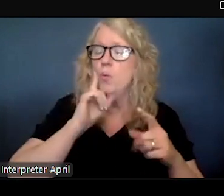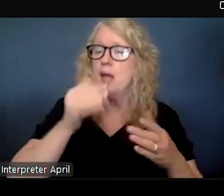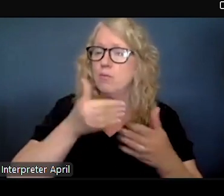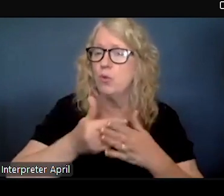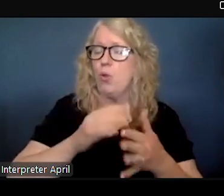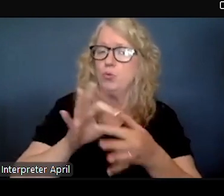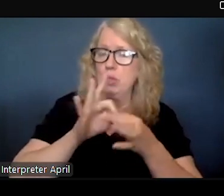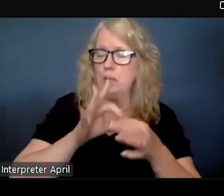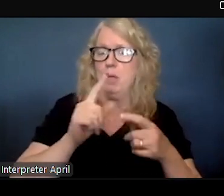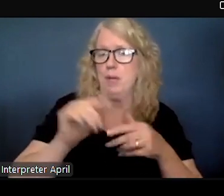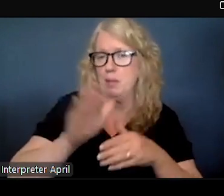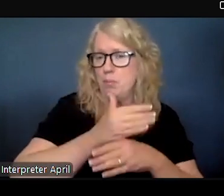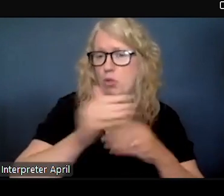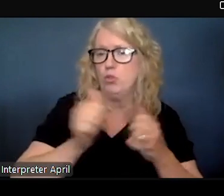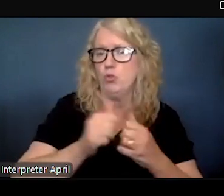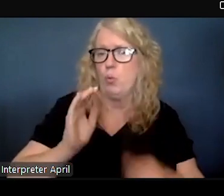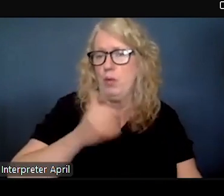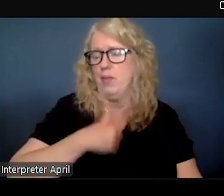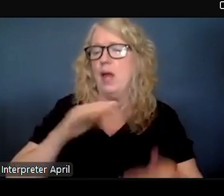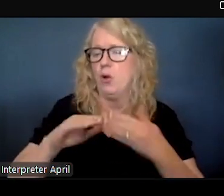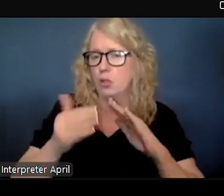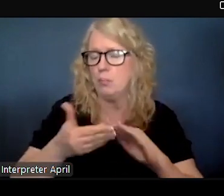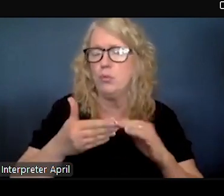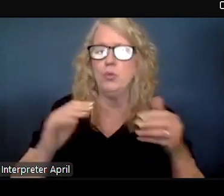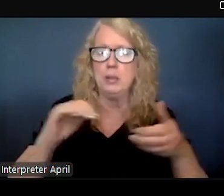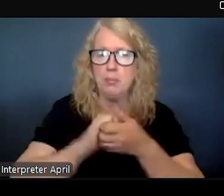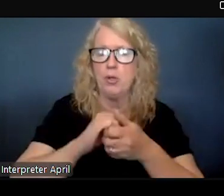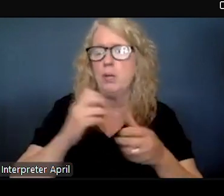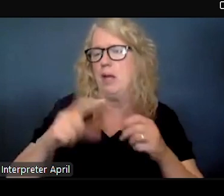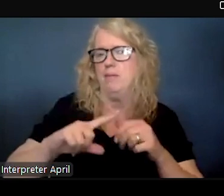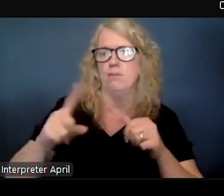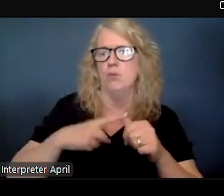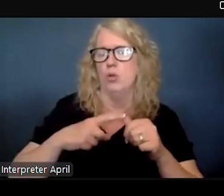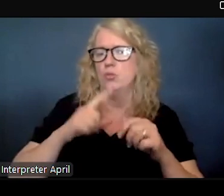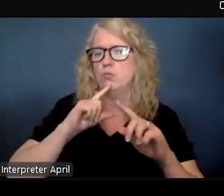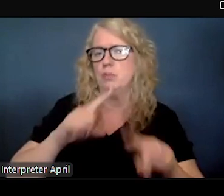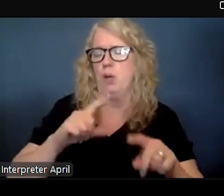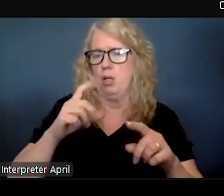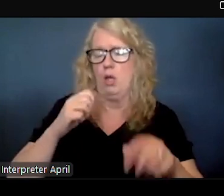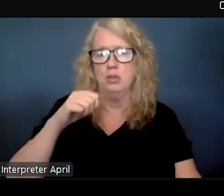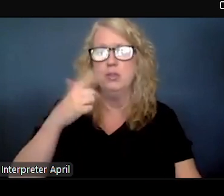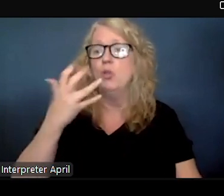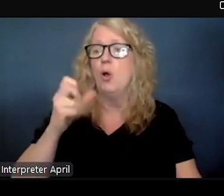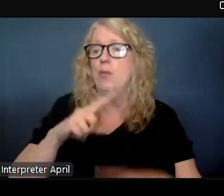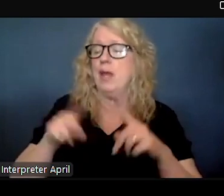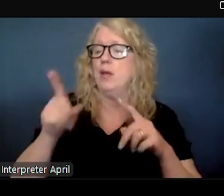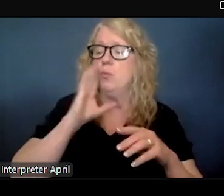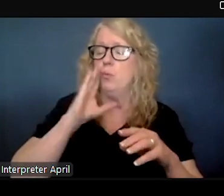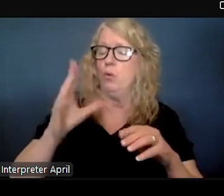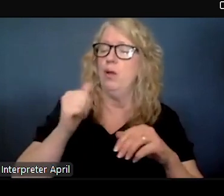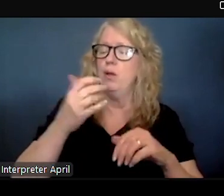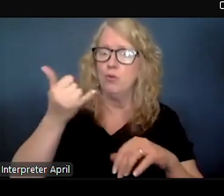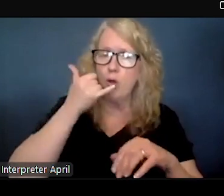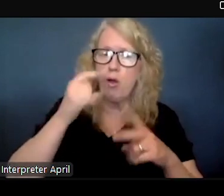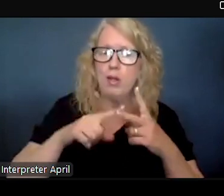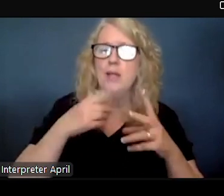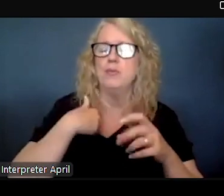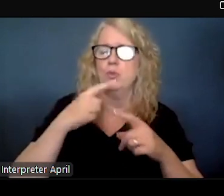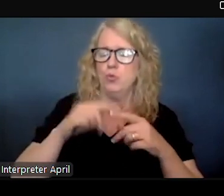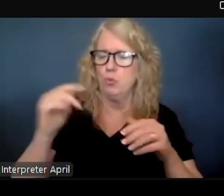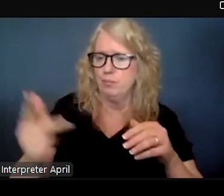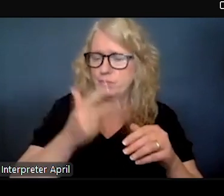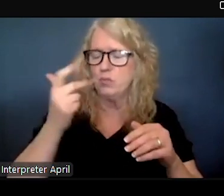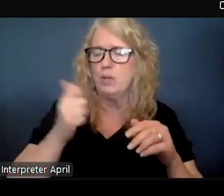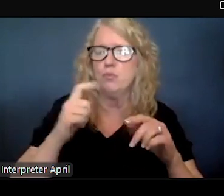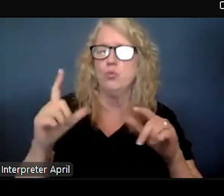relationships with and partnerships with our community partners and first responders. So they often will call us and request mobile crisis to co